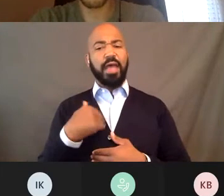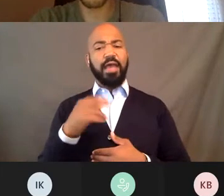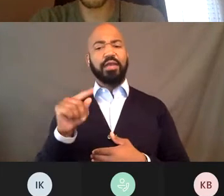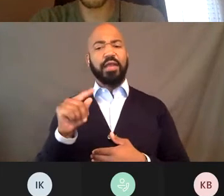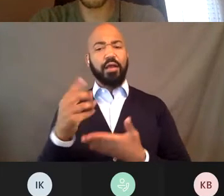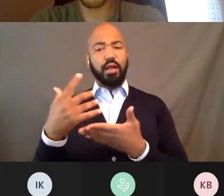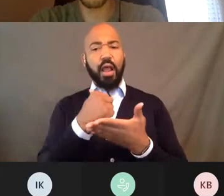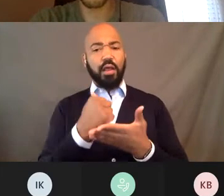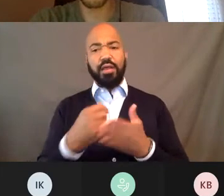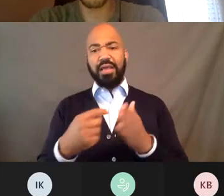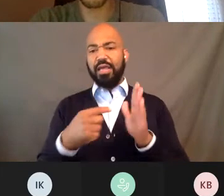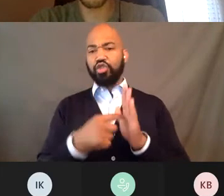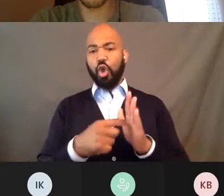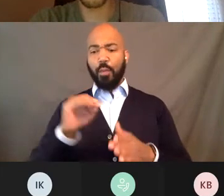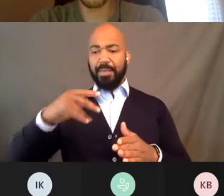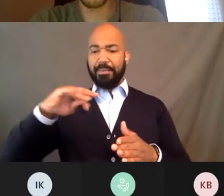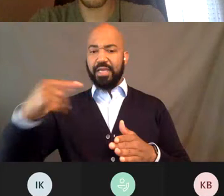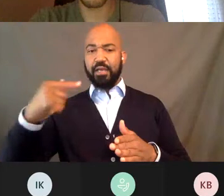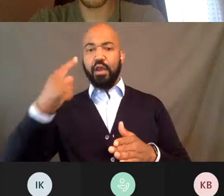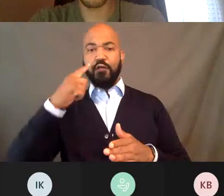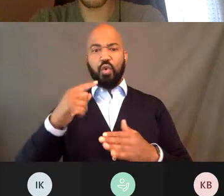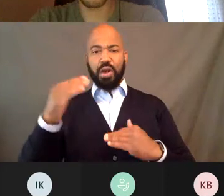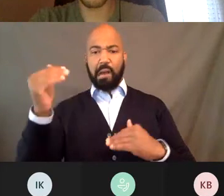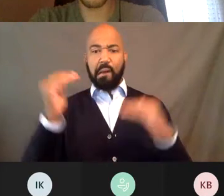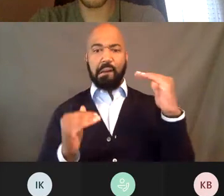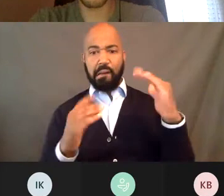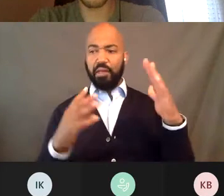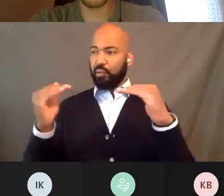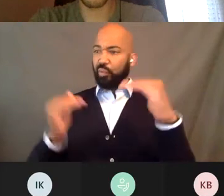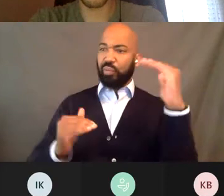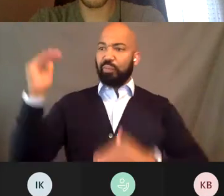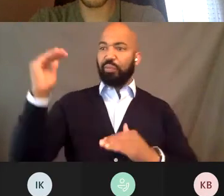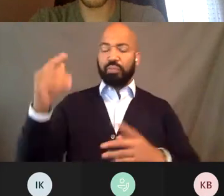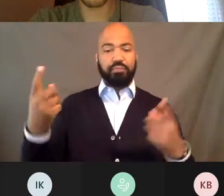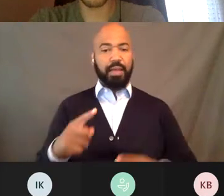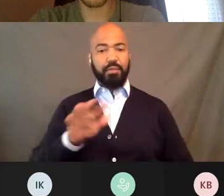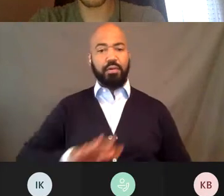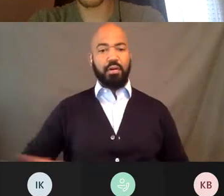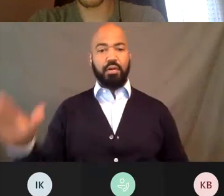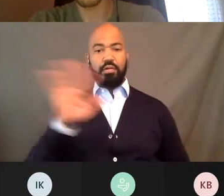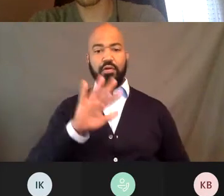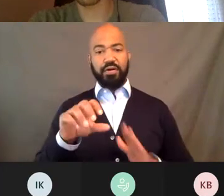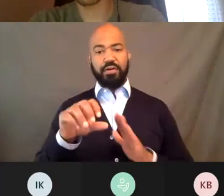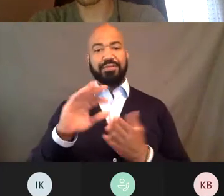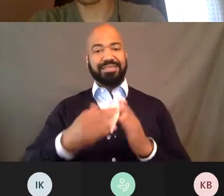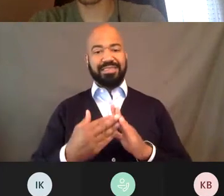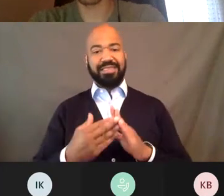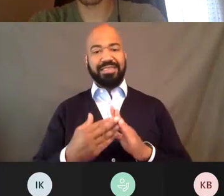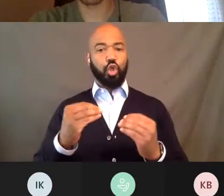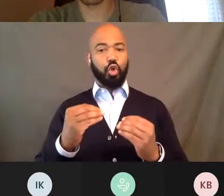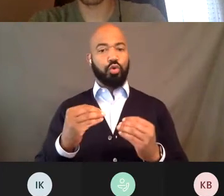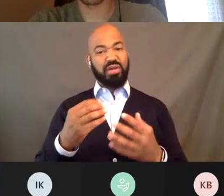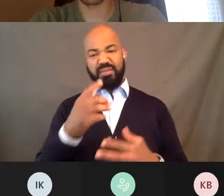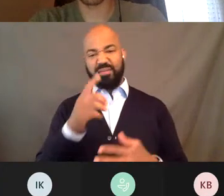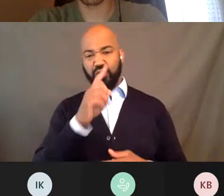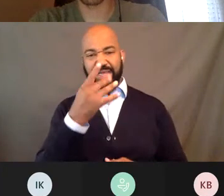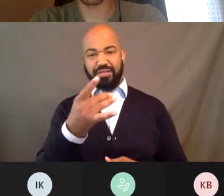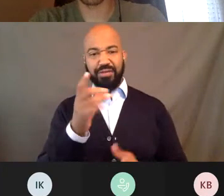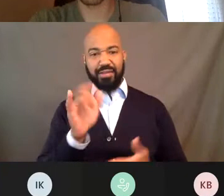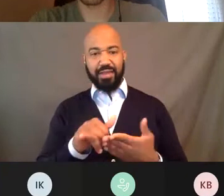around disparities throughout the city too. So they may be very interested in that. So, all right, thank you. One last thing,